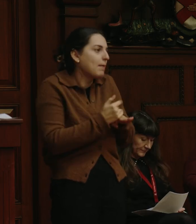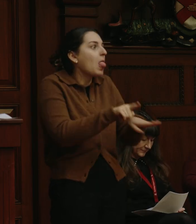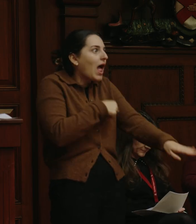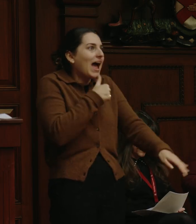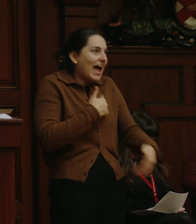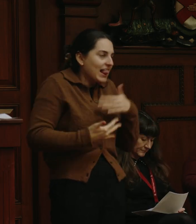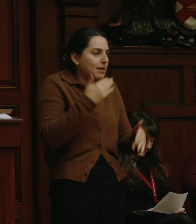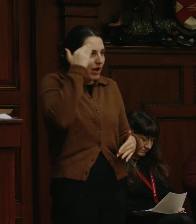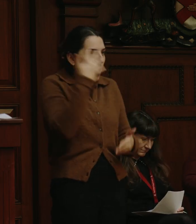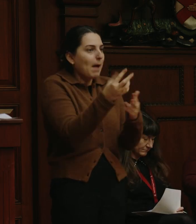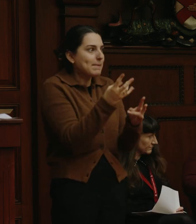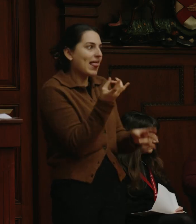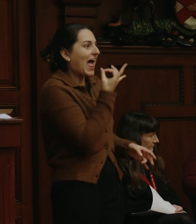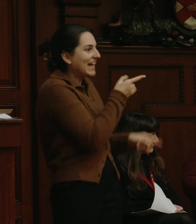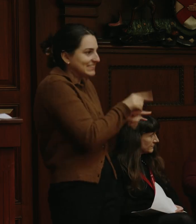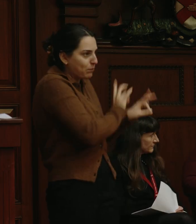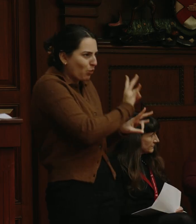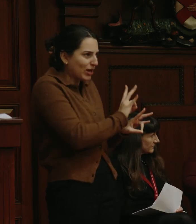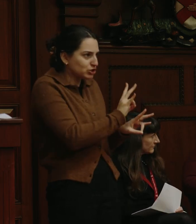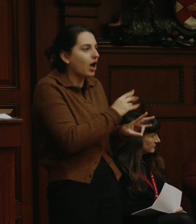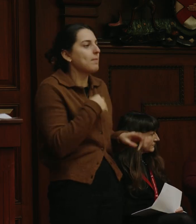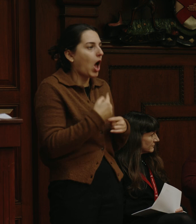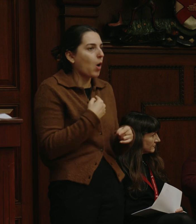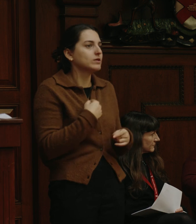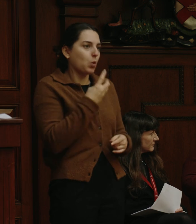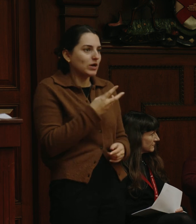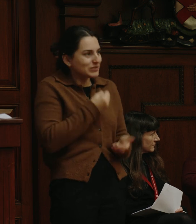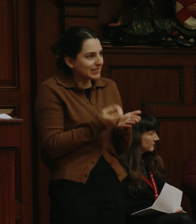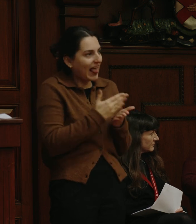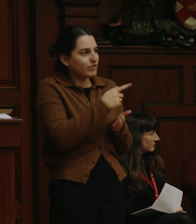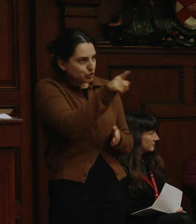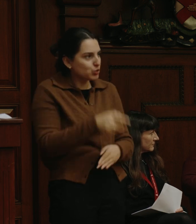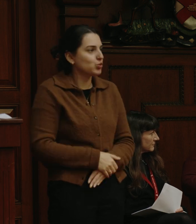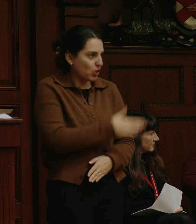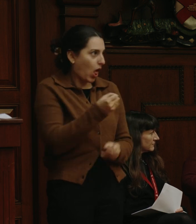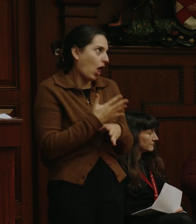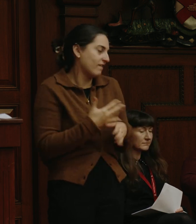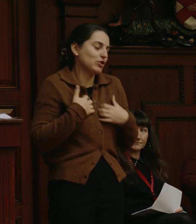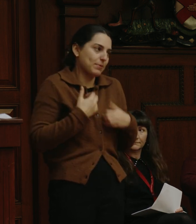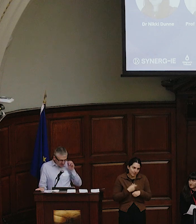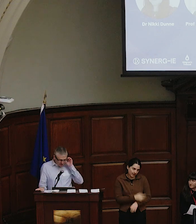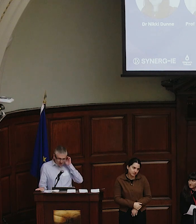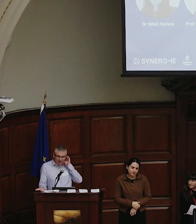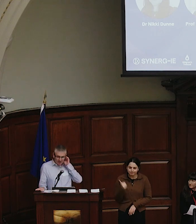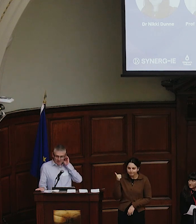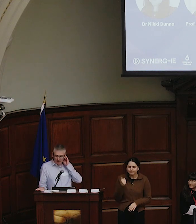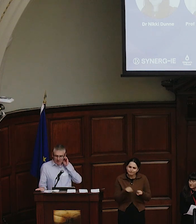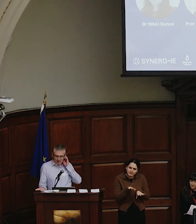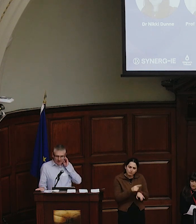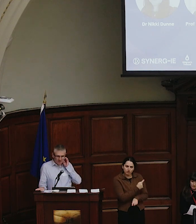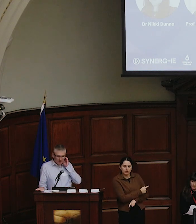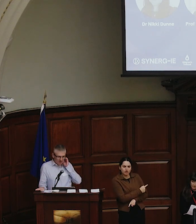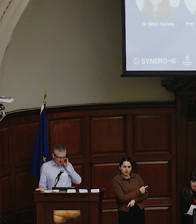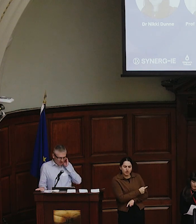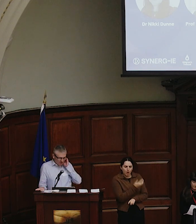but I know several people ask the question, and I'm always being asked this. People are very interested. Yeah. And building on that